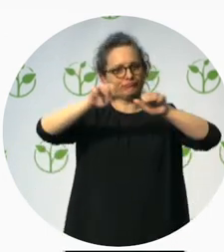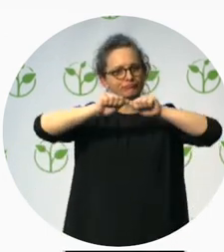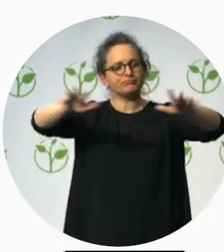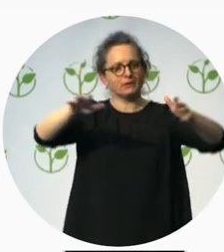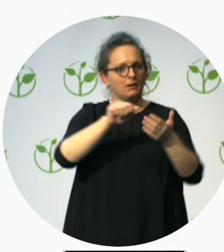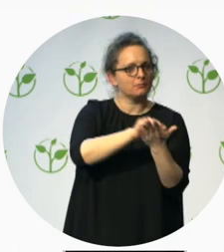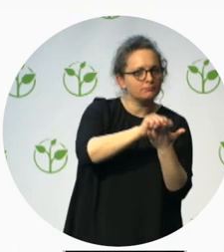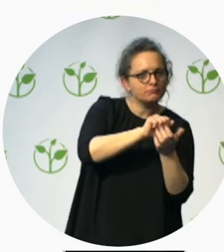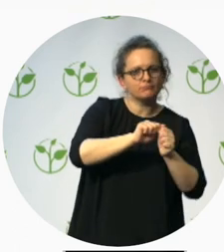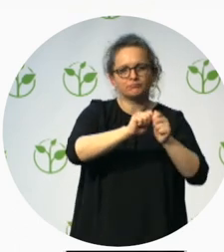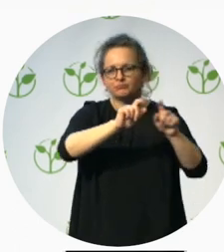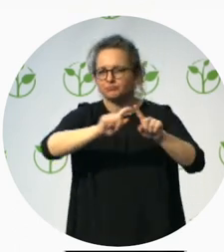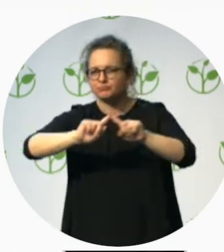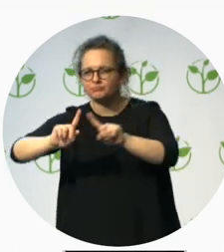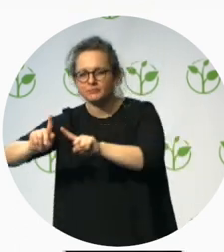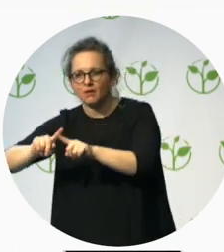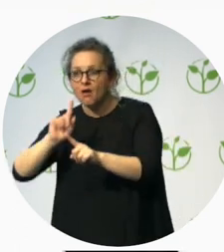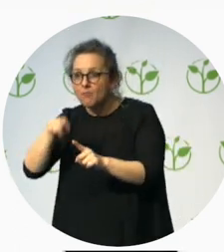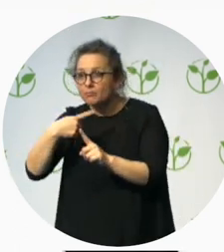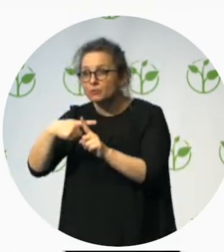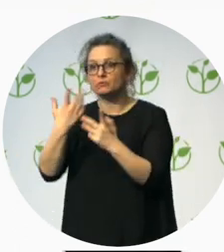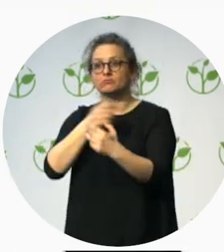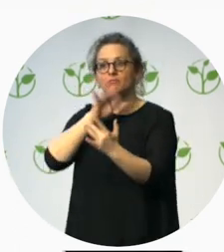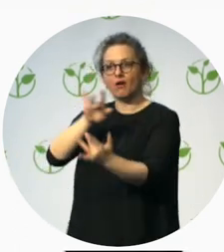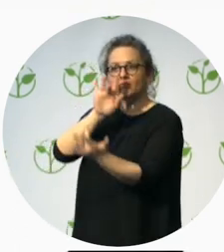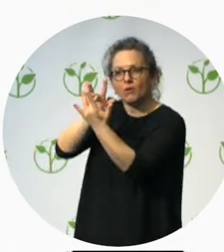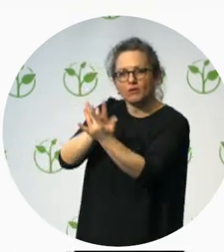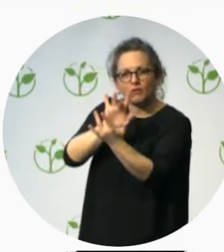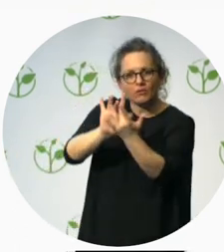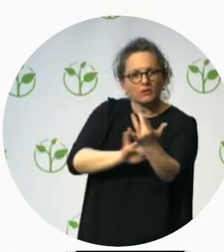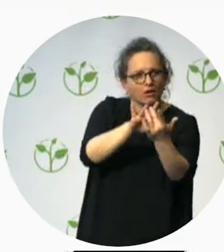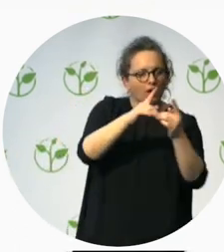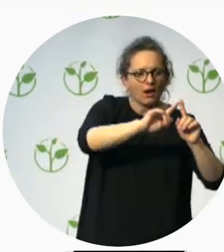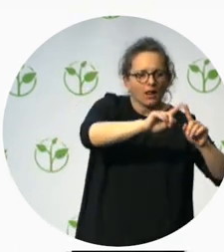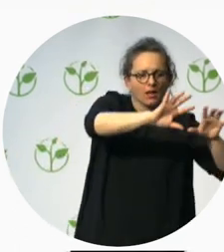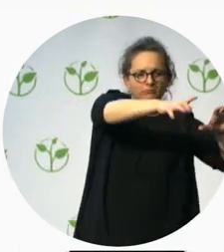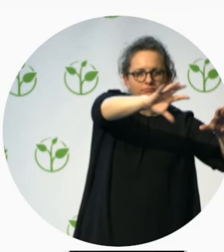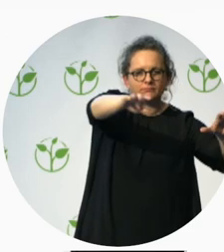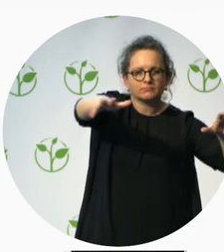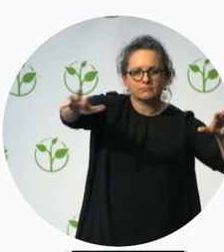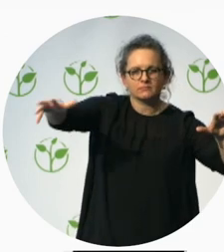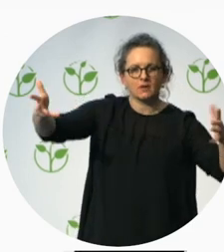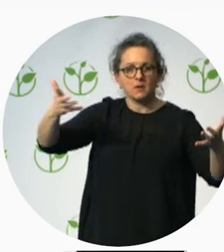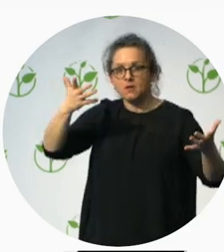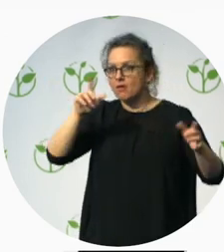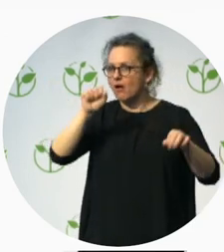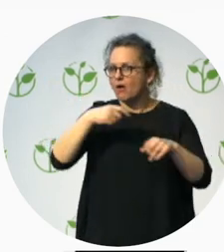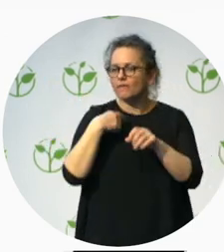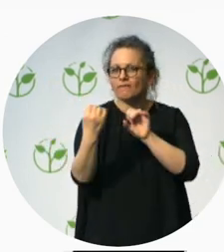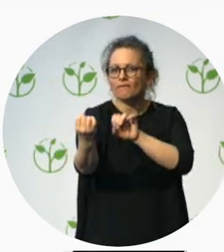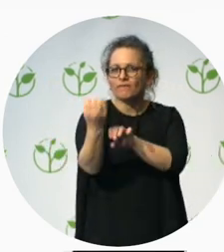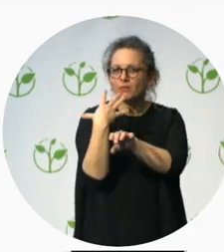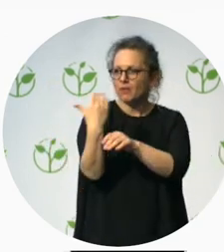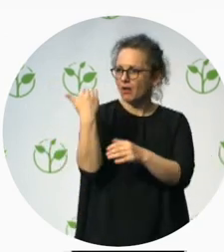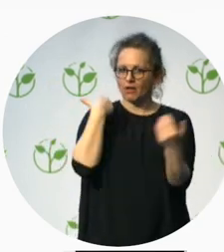After receiving an amazing positive feedback, we will continue and even strengthen this